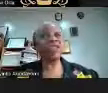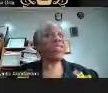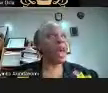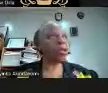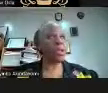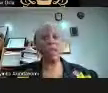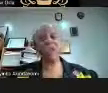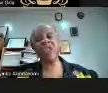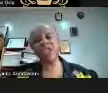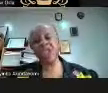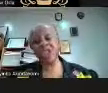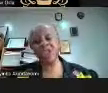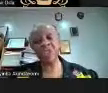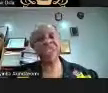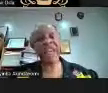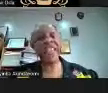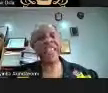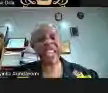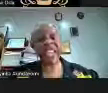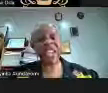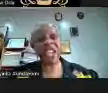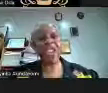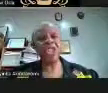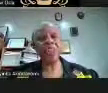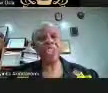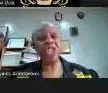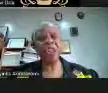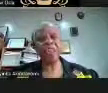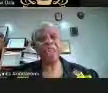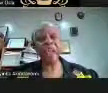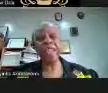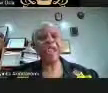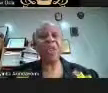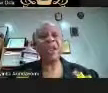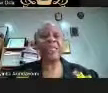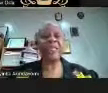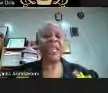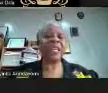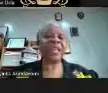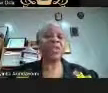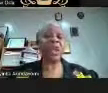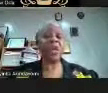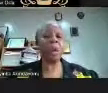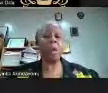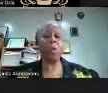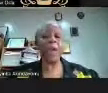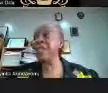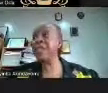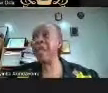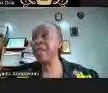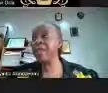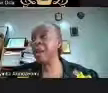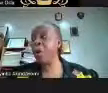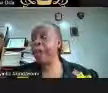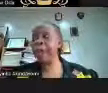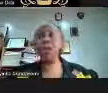there's thousands of children that need speech therapy and they're not getting anything. So we